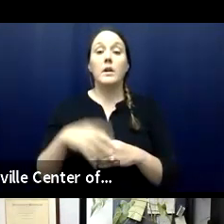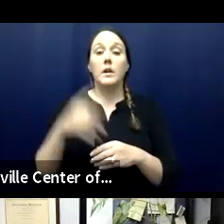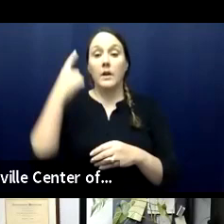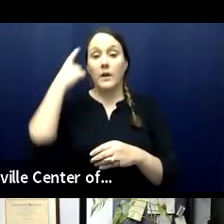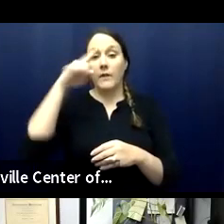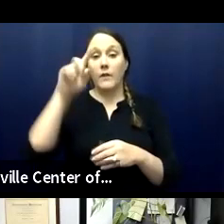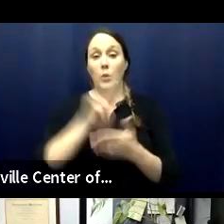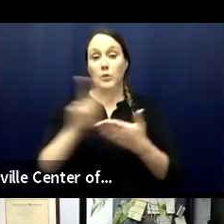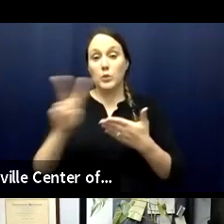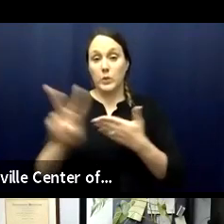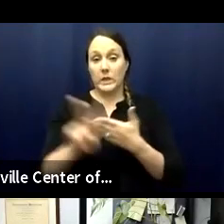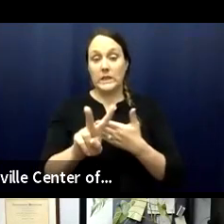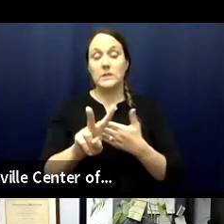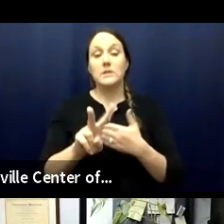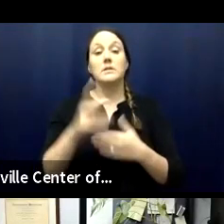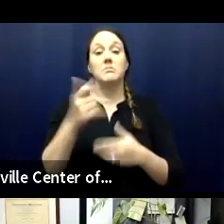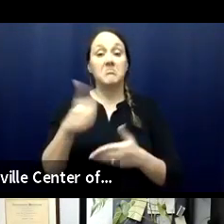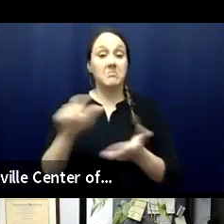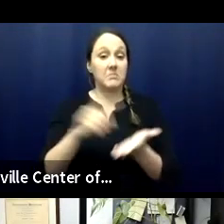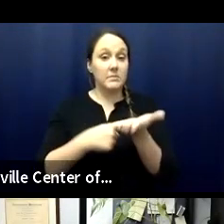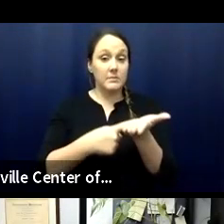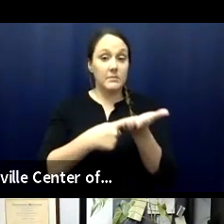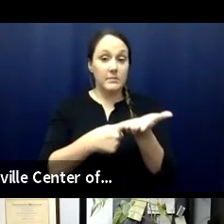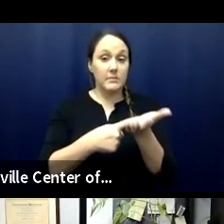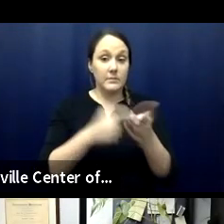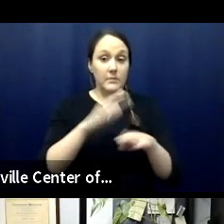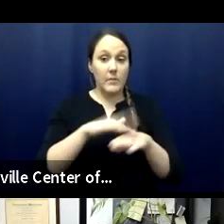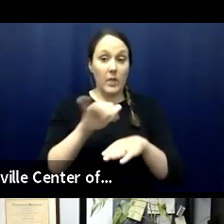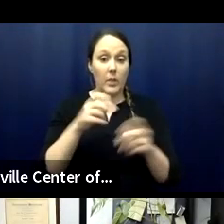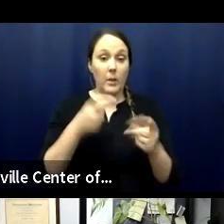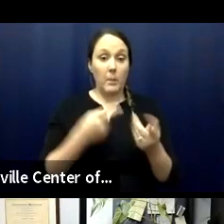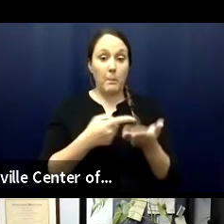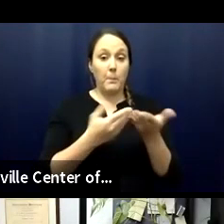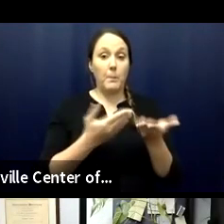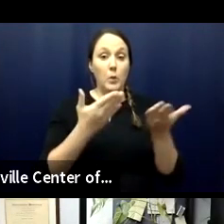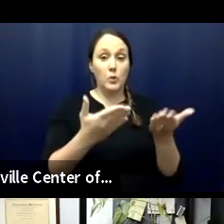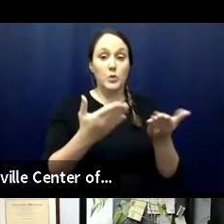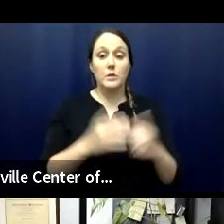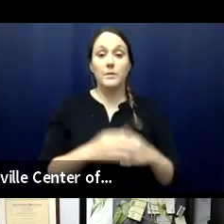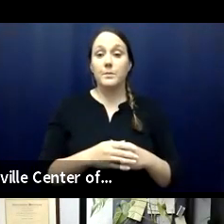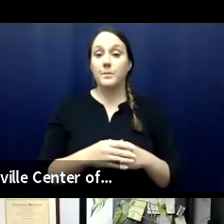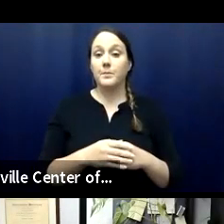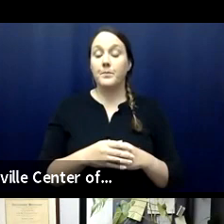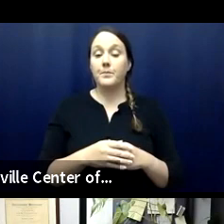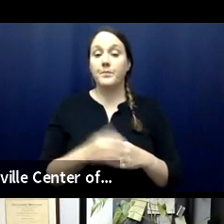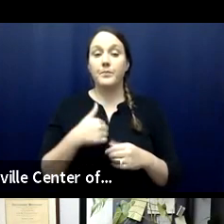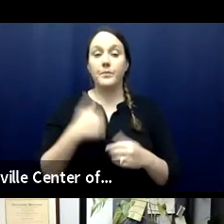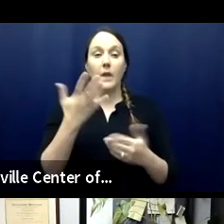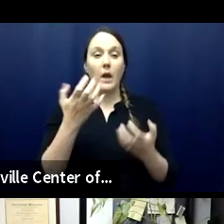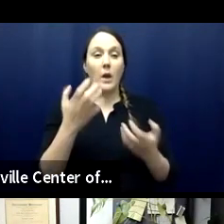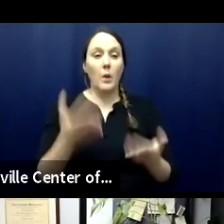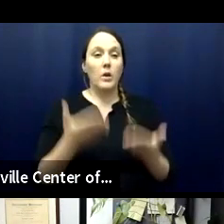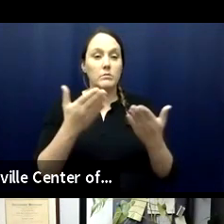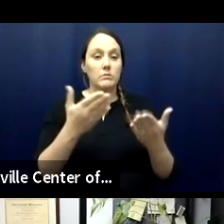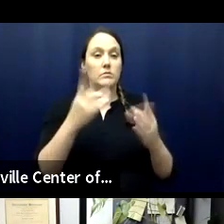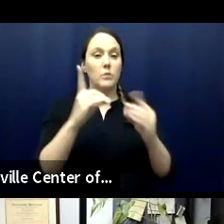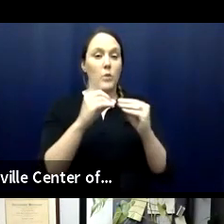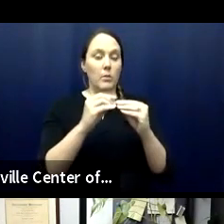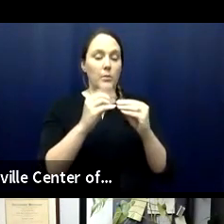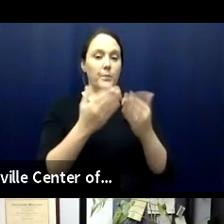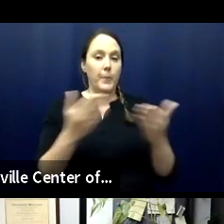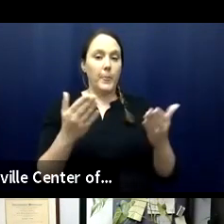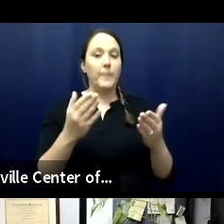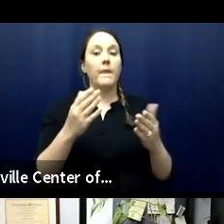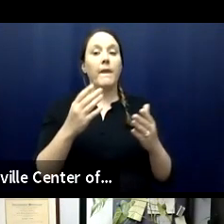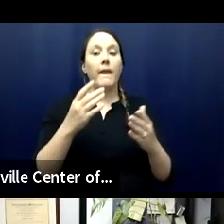a 2-week period. Any discussion on the motion? I want to just bring up one thing more for staff based